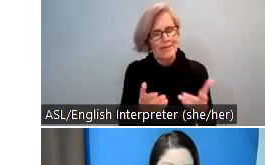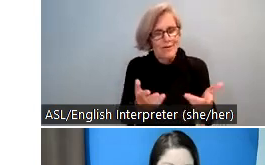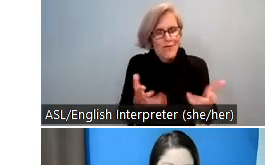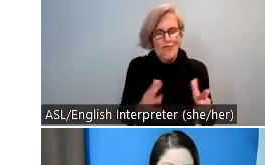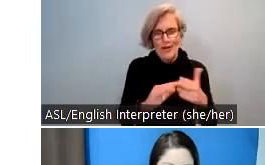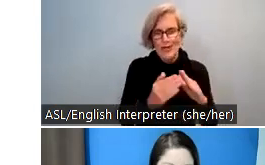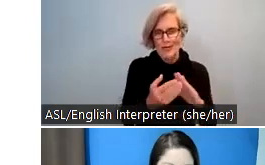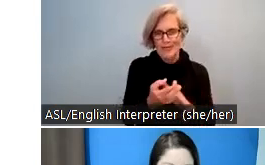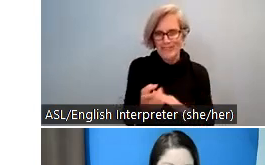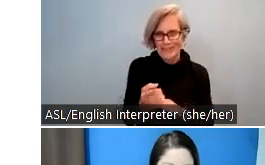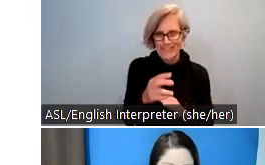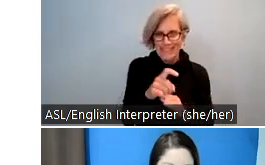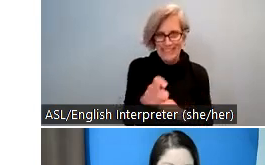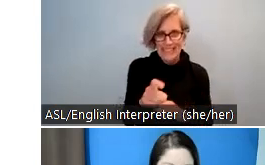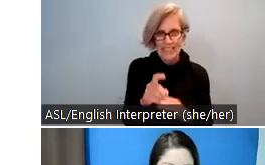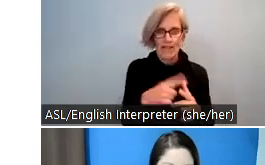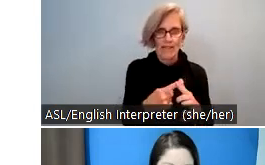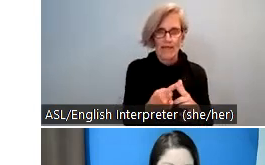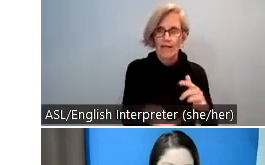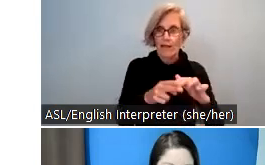resources and needs.